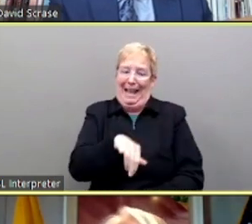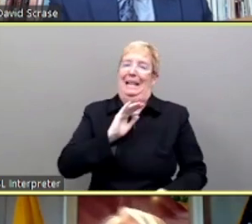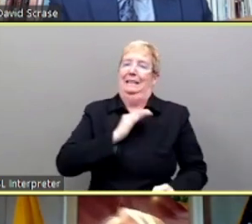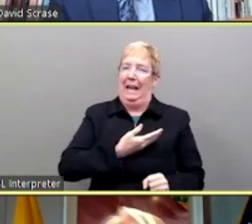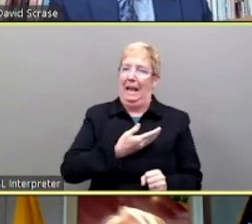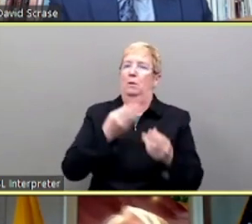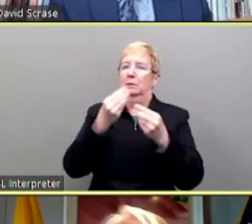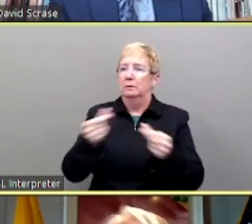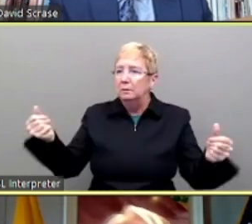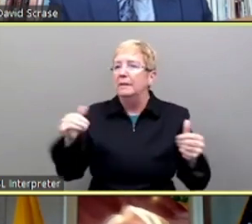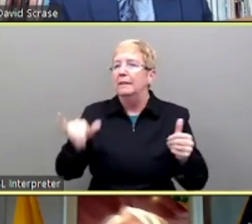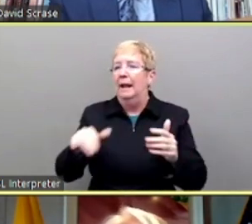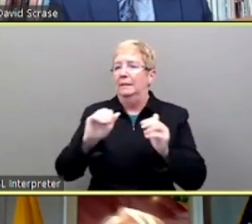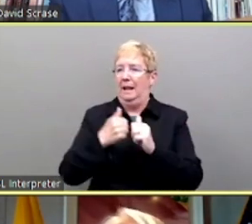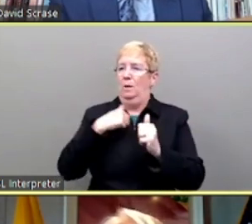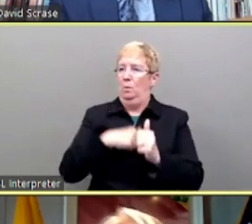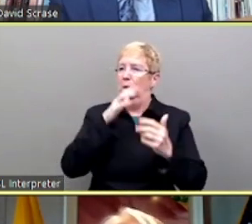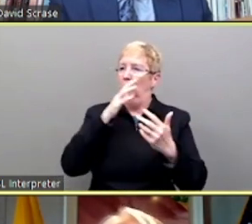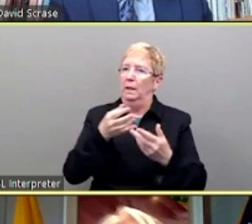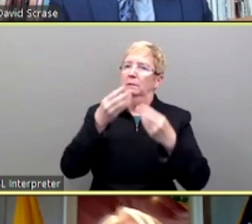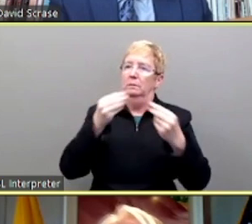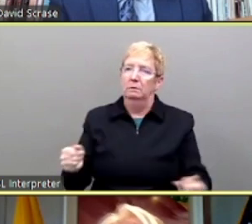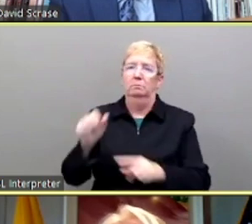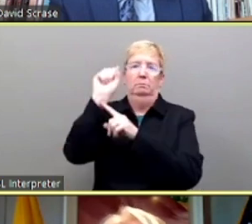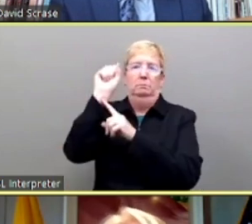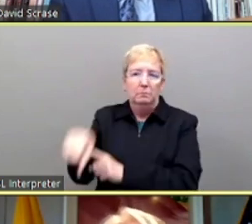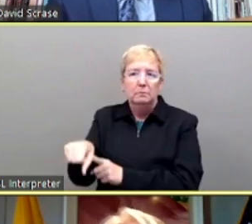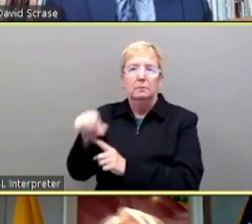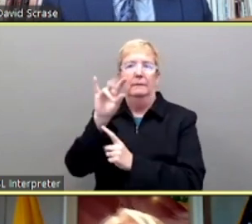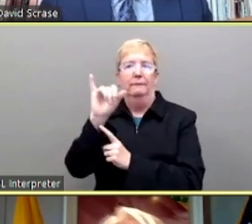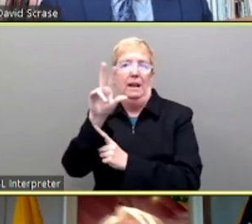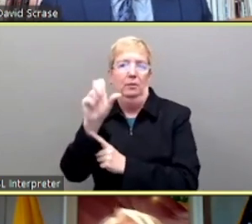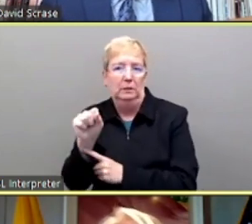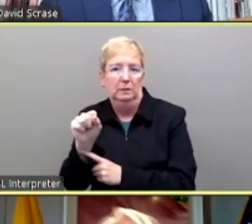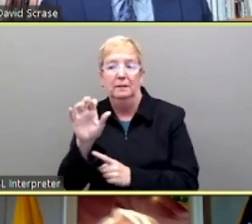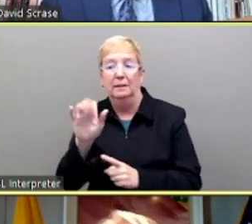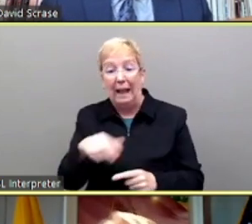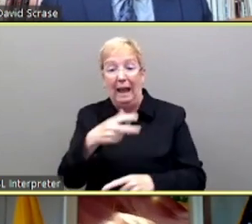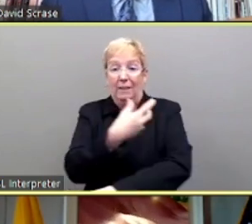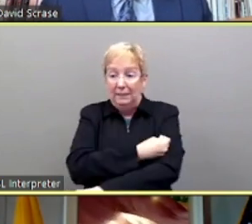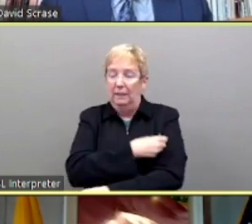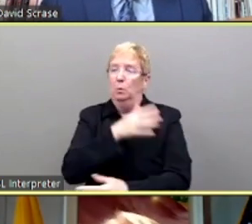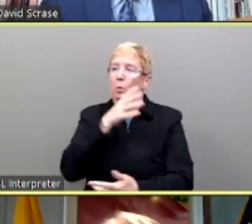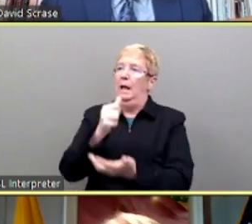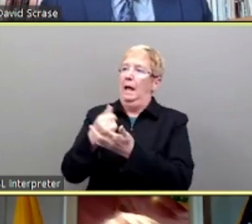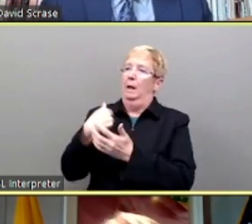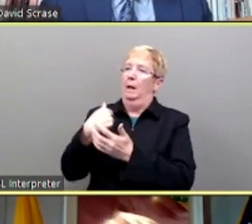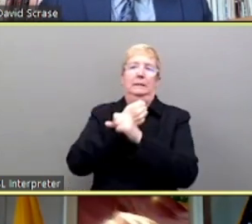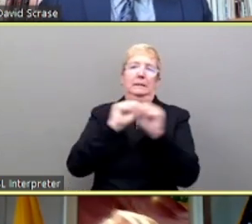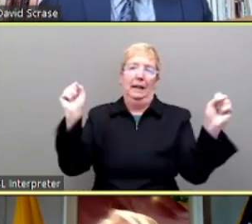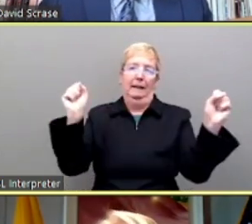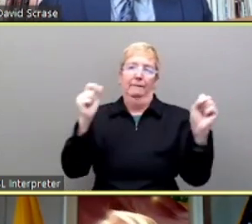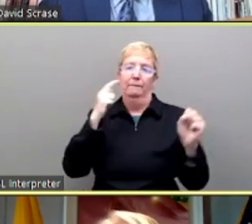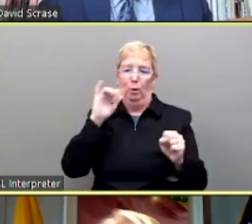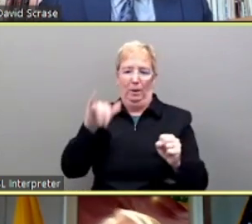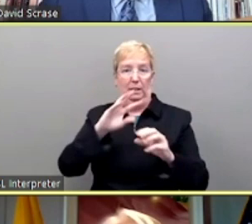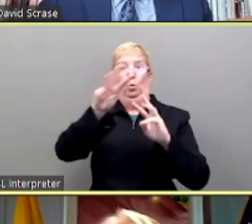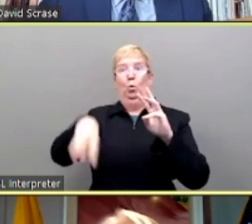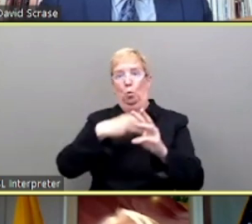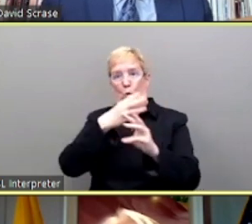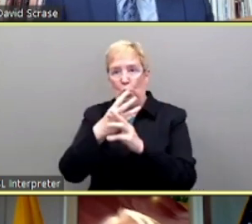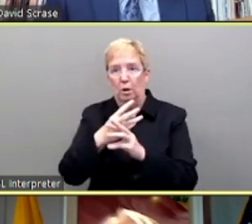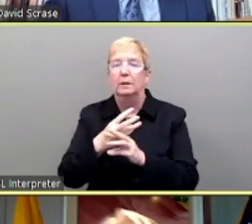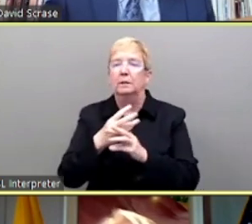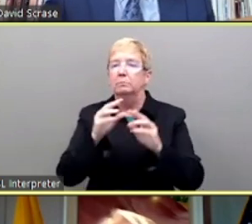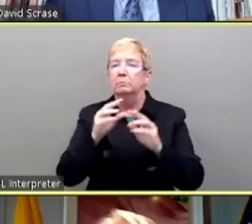virus and to make sure that all of us are as safe as we can be in this global pandemic. But we can treat each other